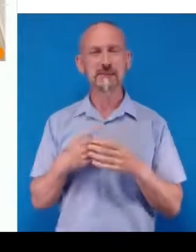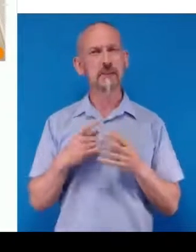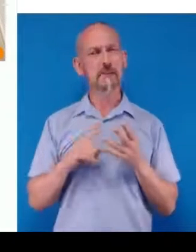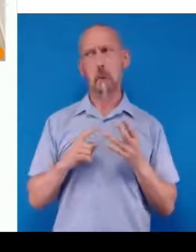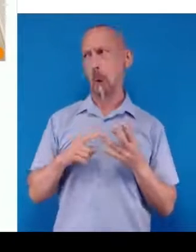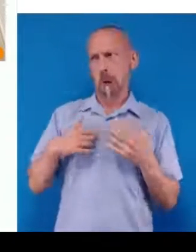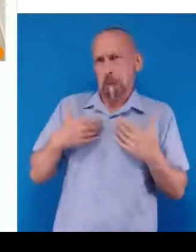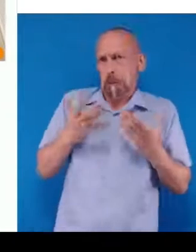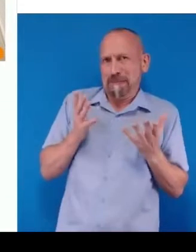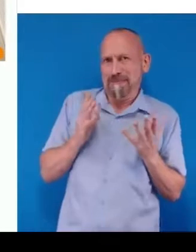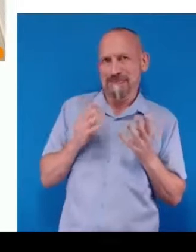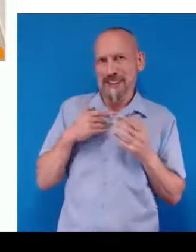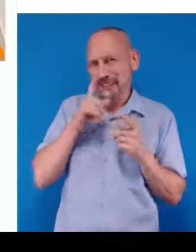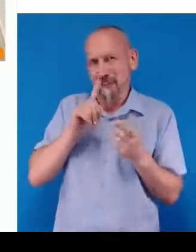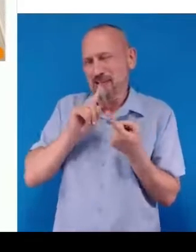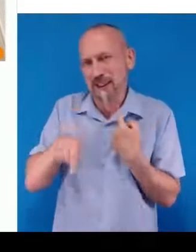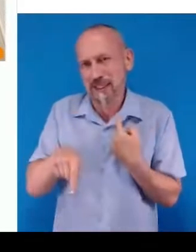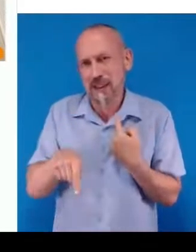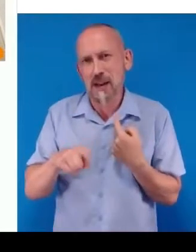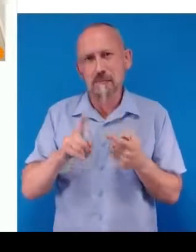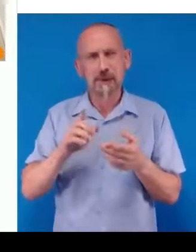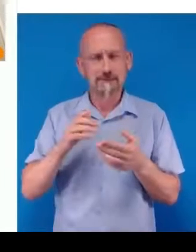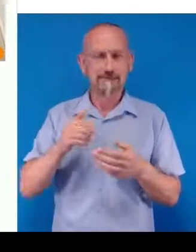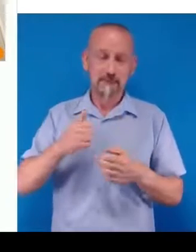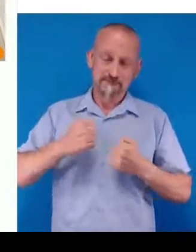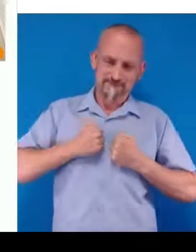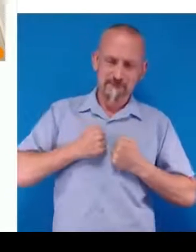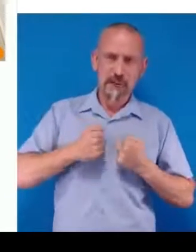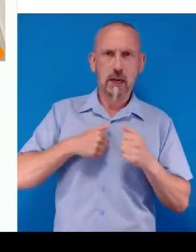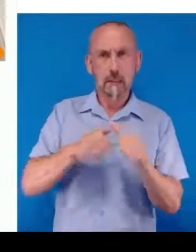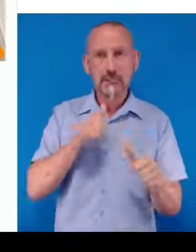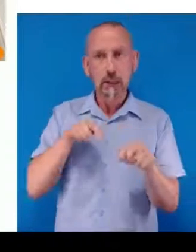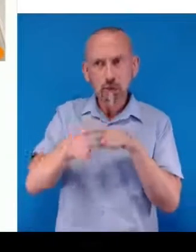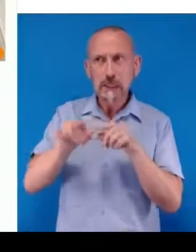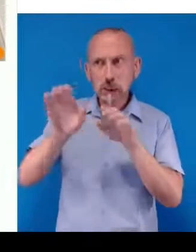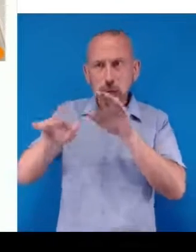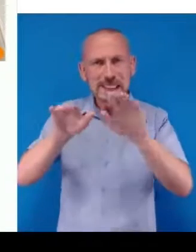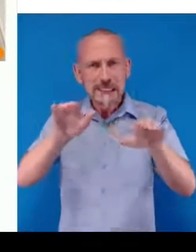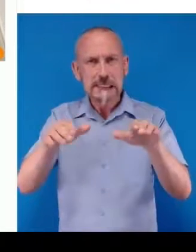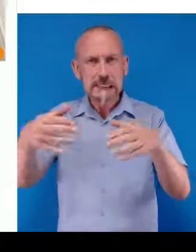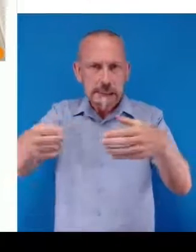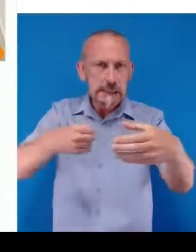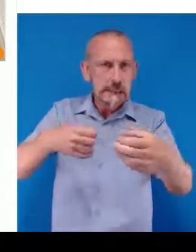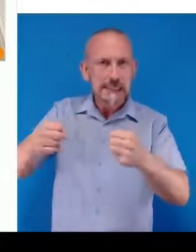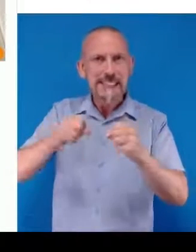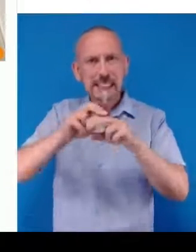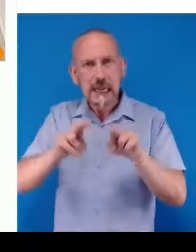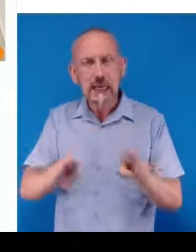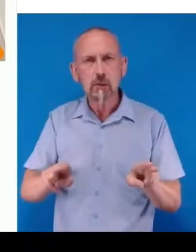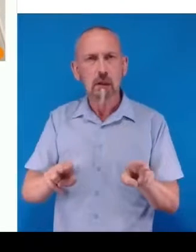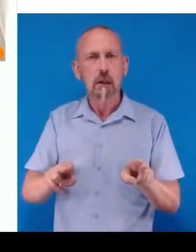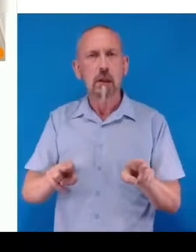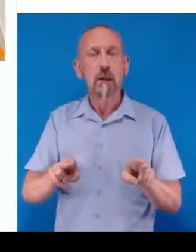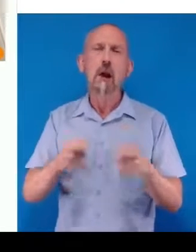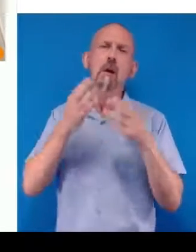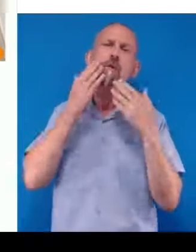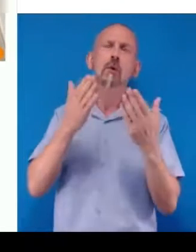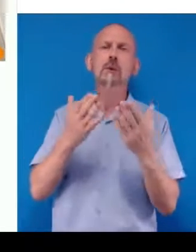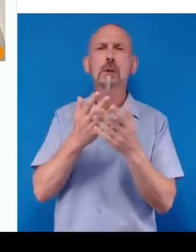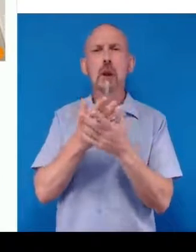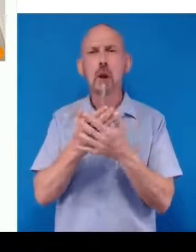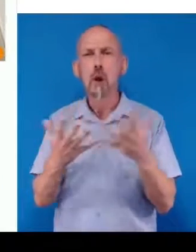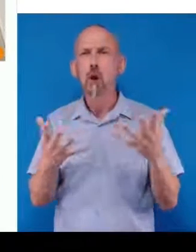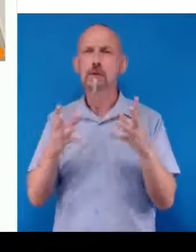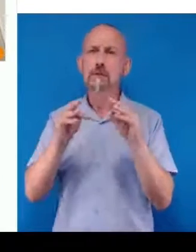can say is, as a company, we're trying to source more and more people. That's what we're trying to do. There's always lots of training going on in the